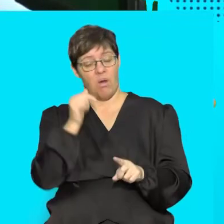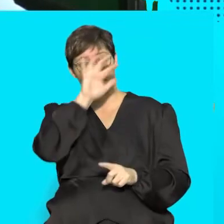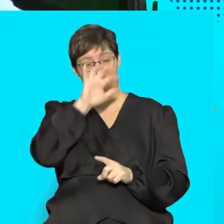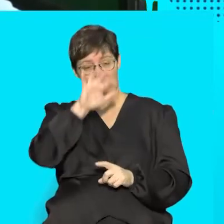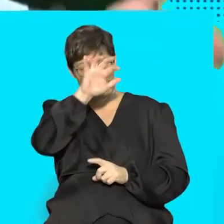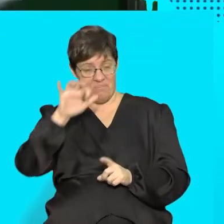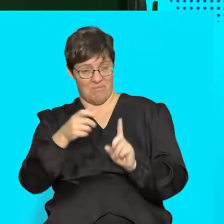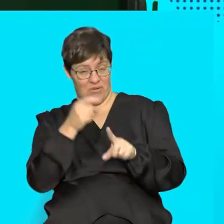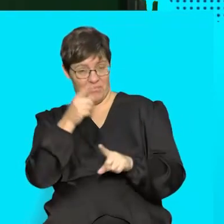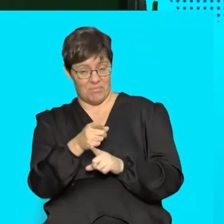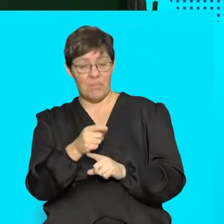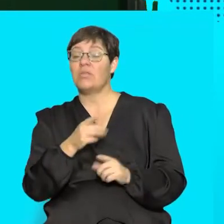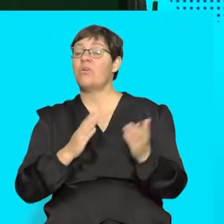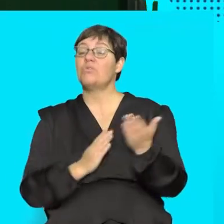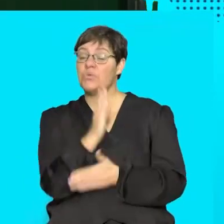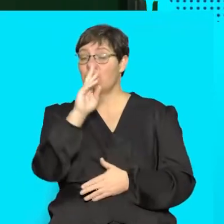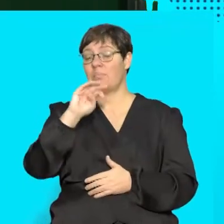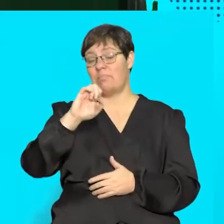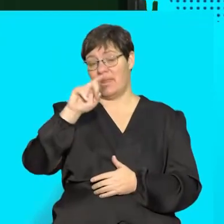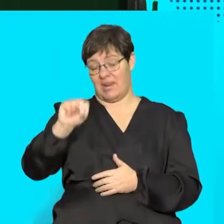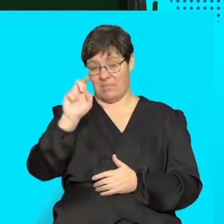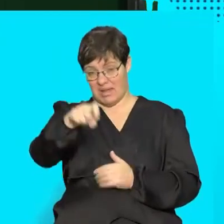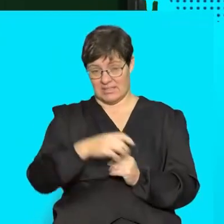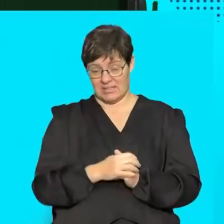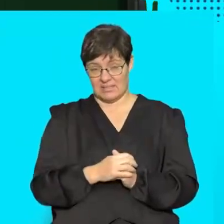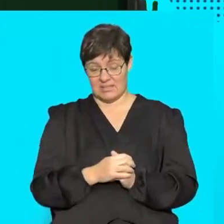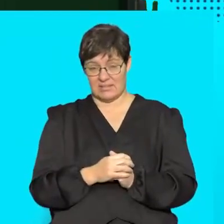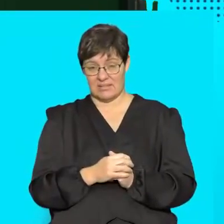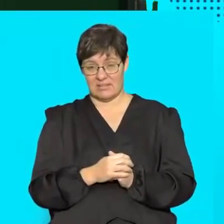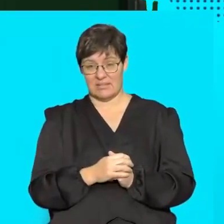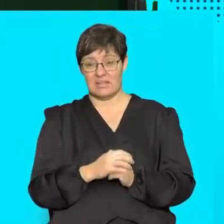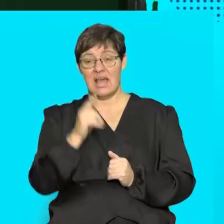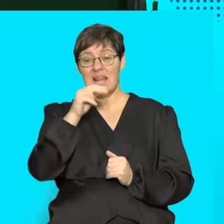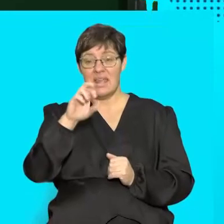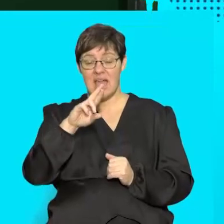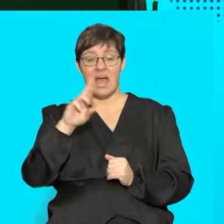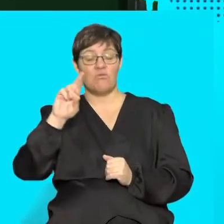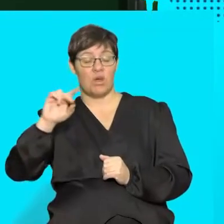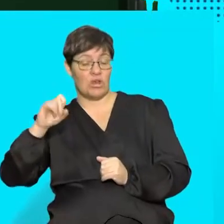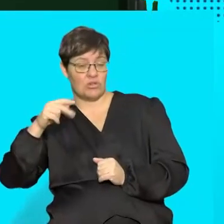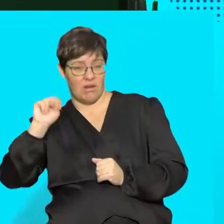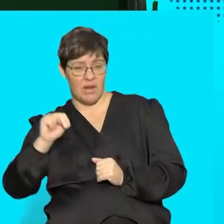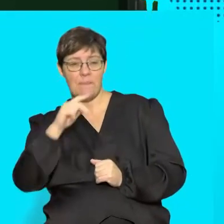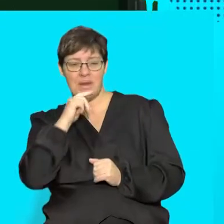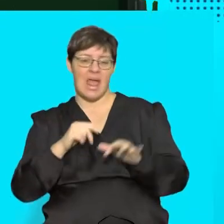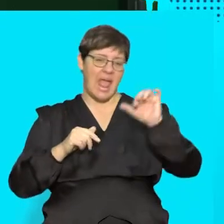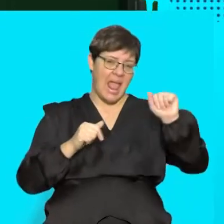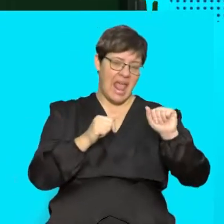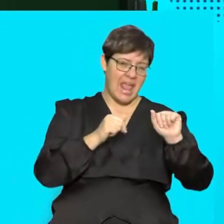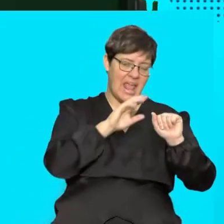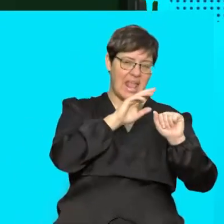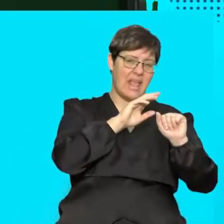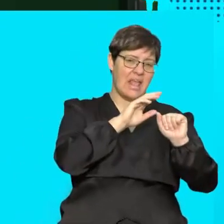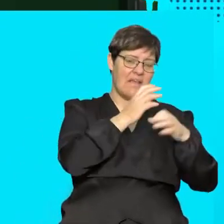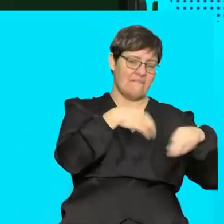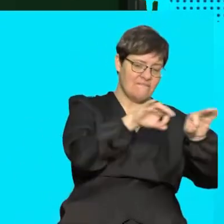the scatter plot, but remember it must pass through the mean. And the linear regression, I use my calculator to calculate the A